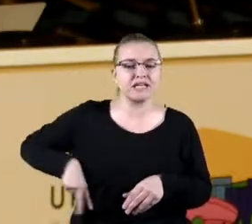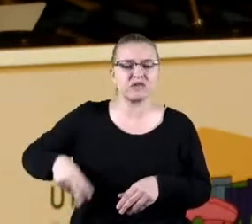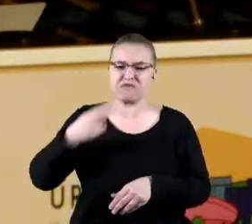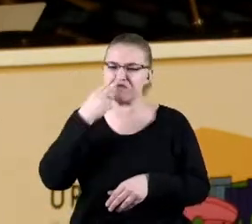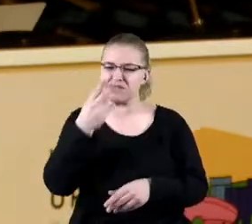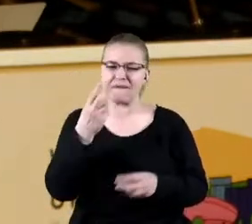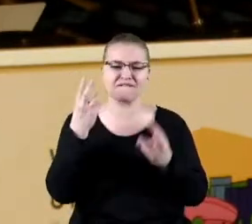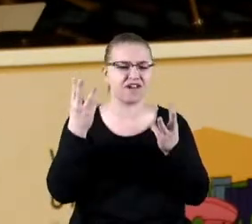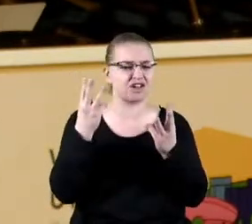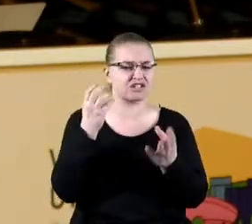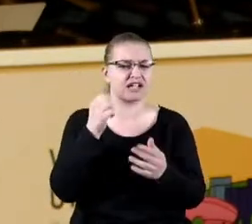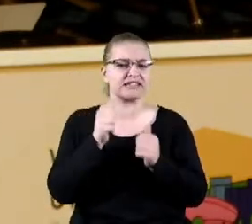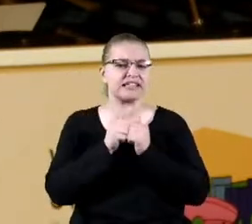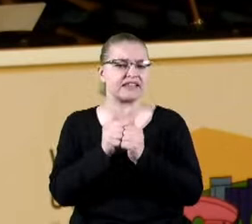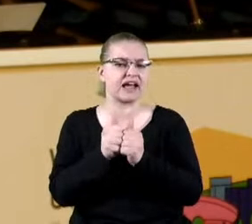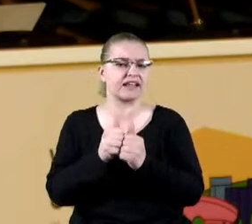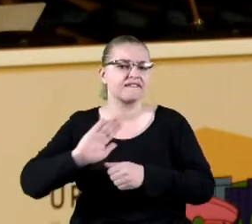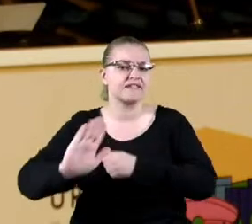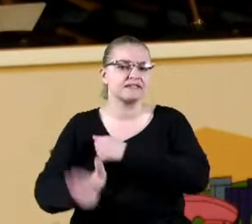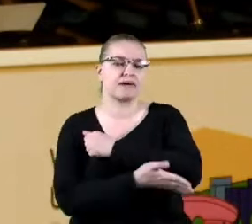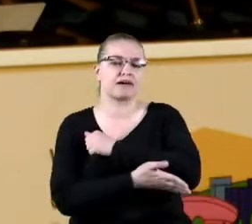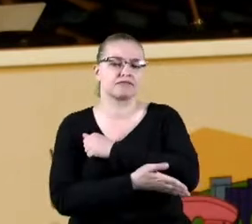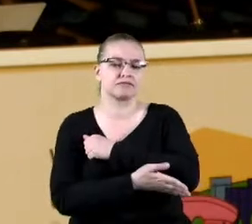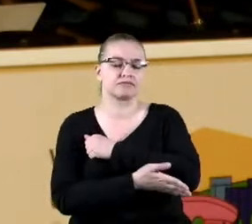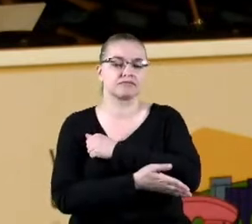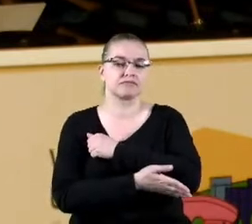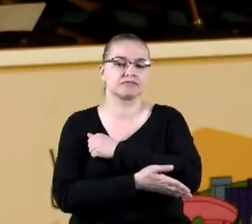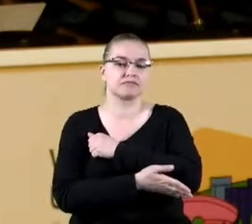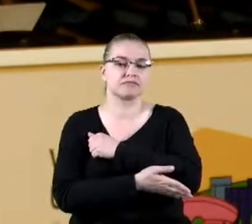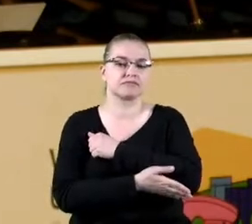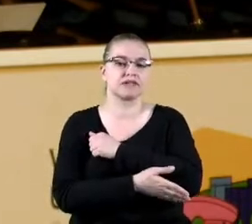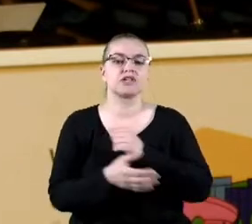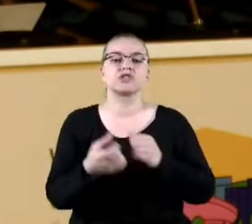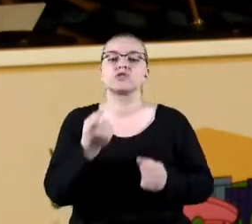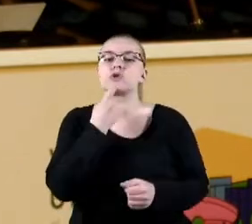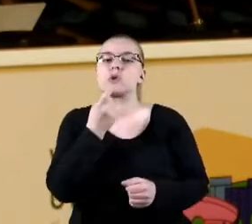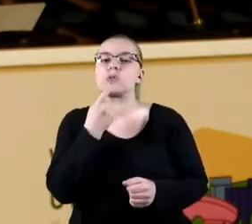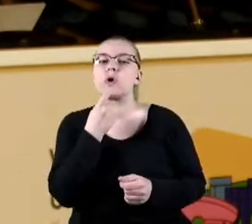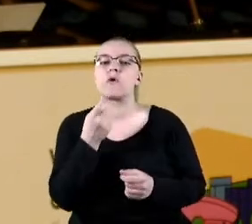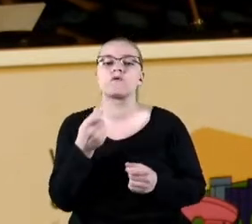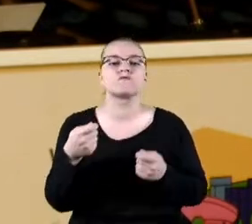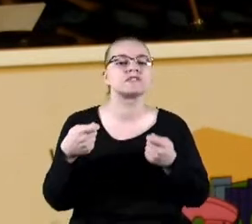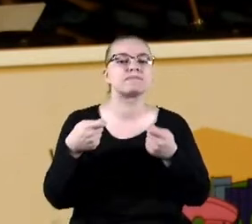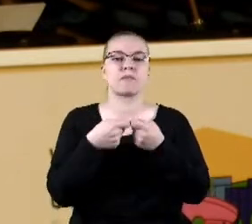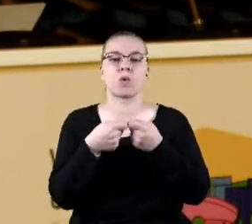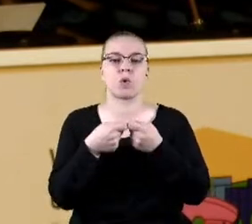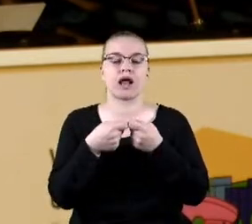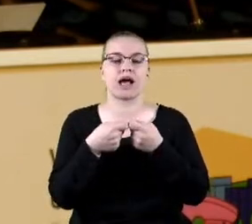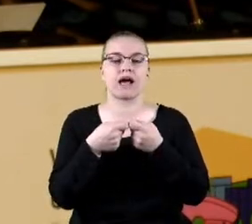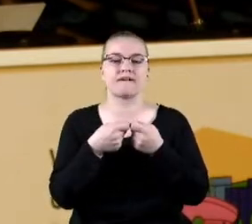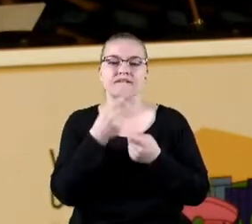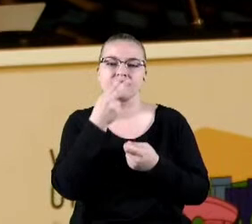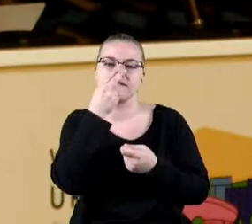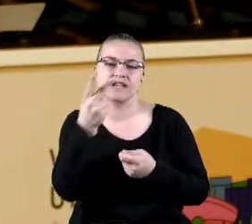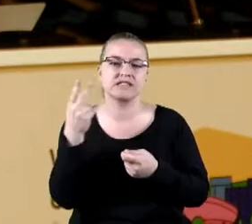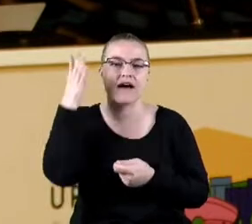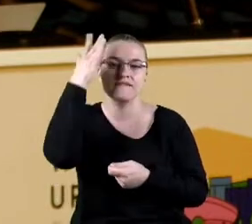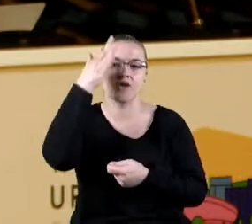in supporting the definition of a common vision for our region based